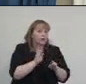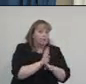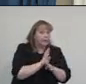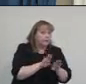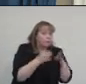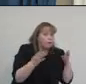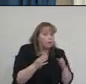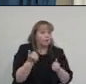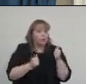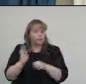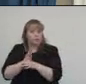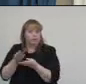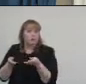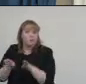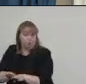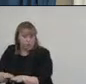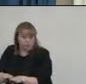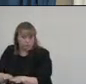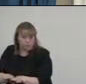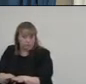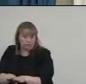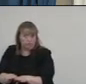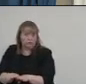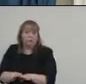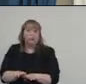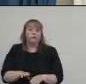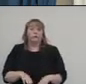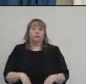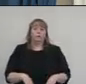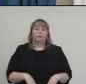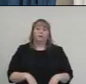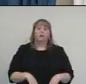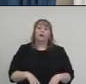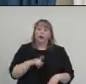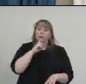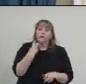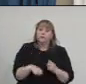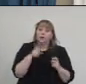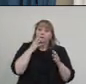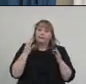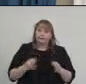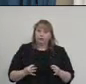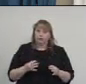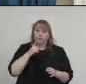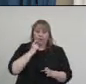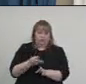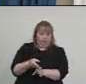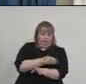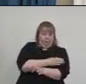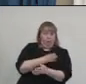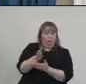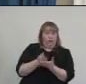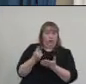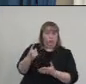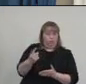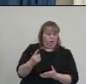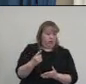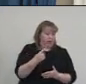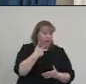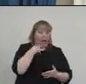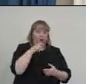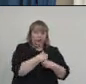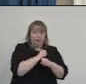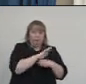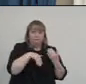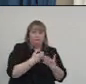to prevent the spread. These were difficult decisions. I had to make these under unimaginable emergency